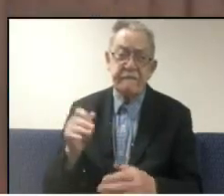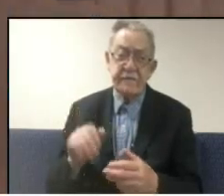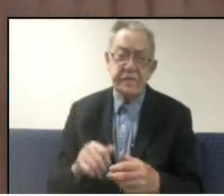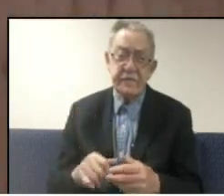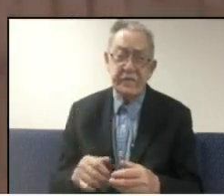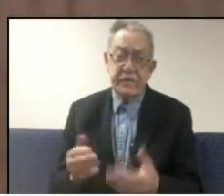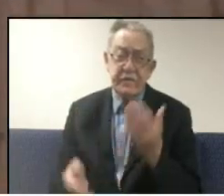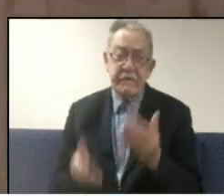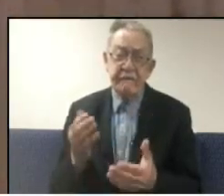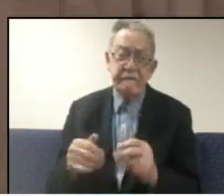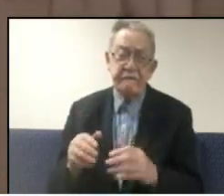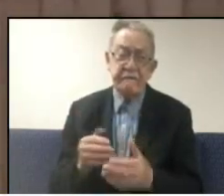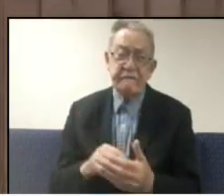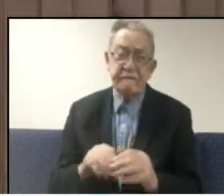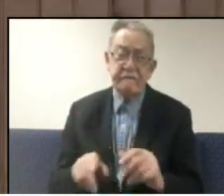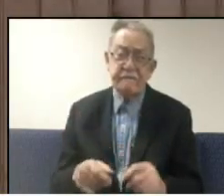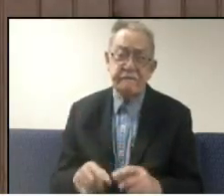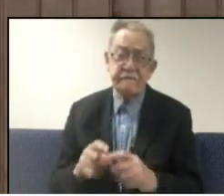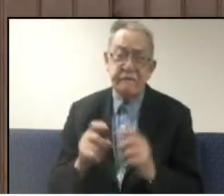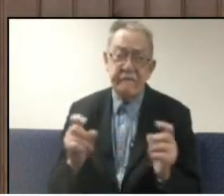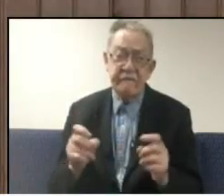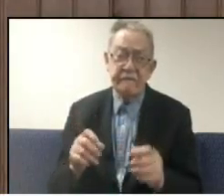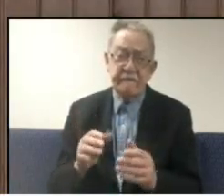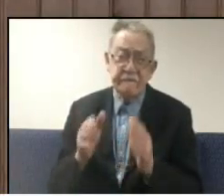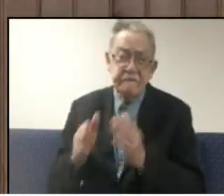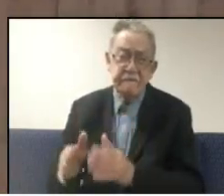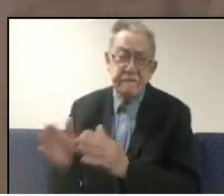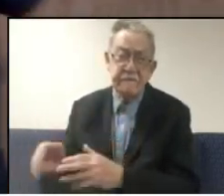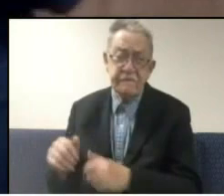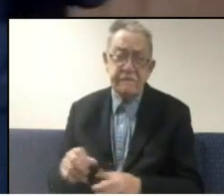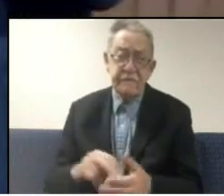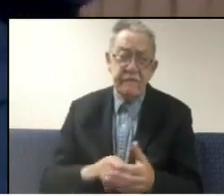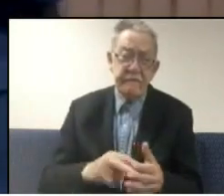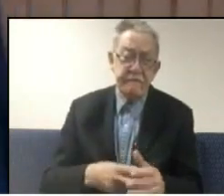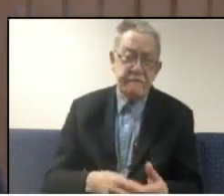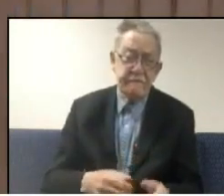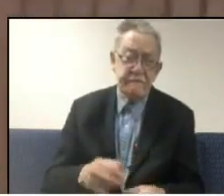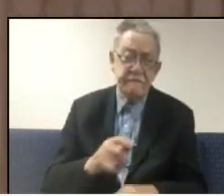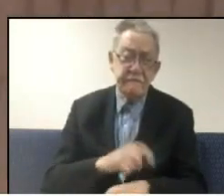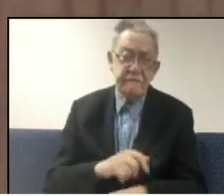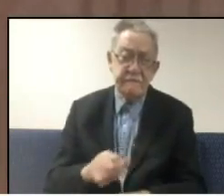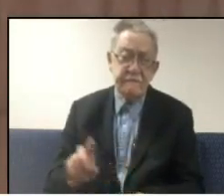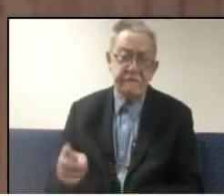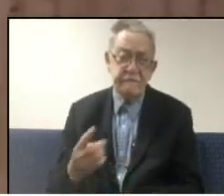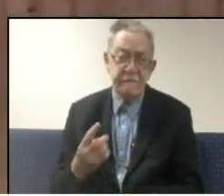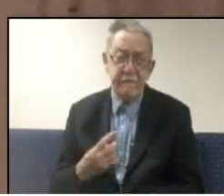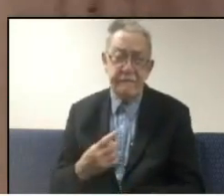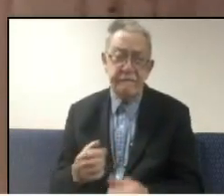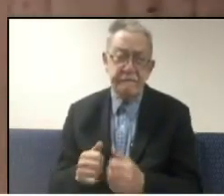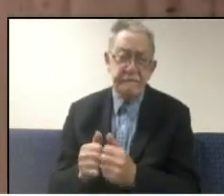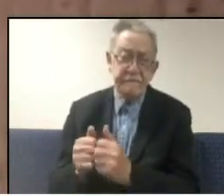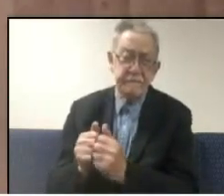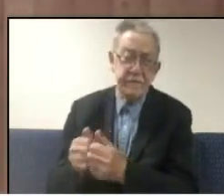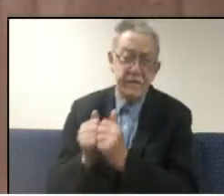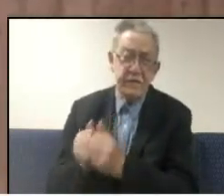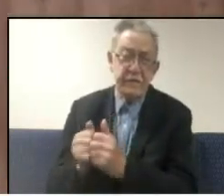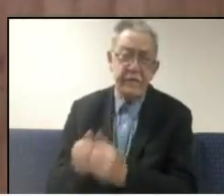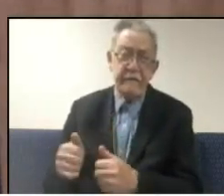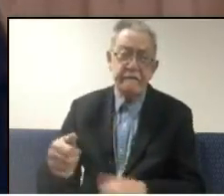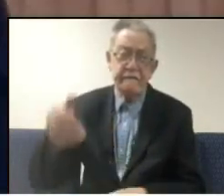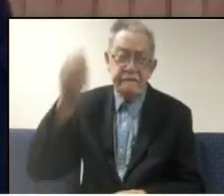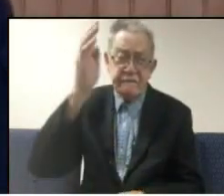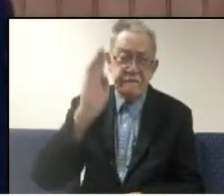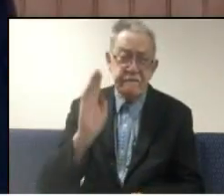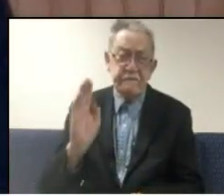might be to do something else, but the greatest preparation we ever make is actually the time we spend alone with God. More than